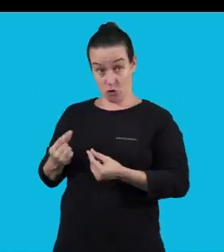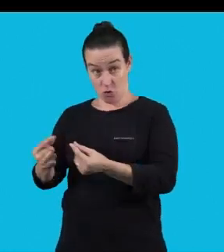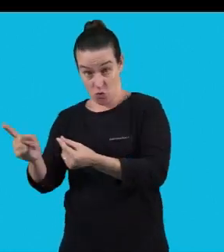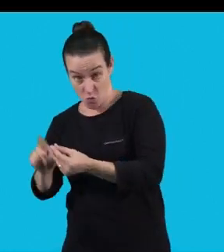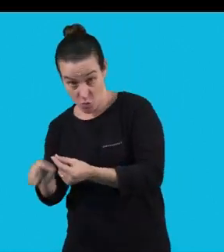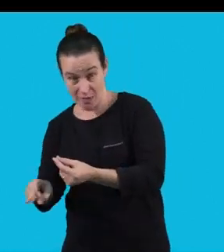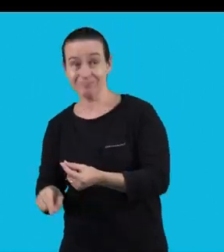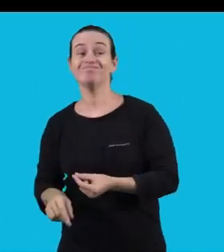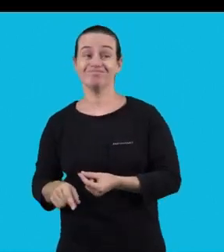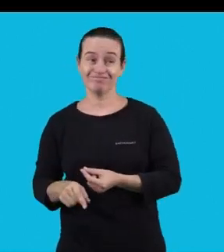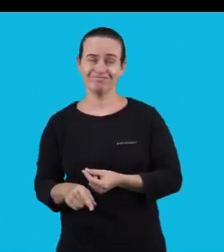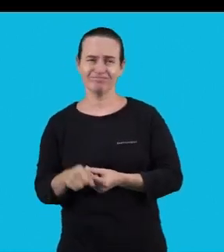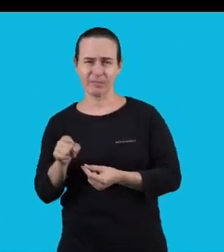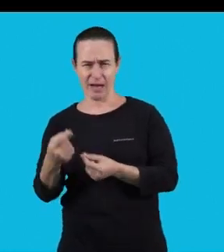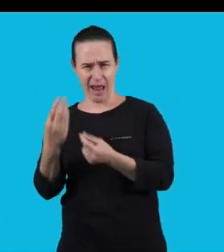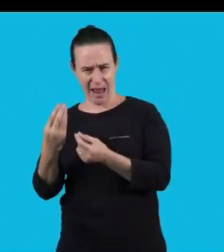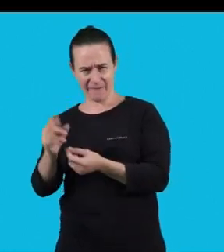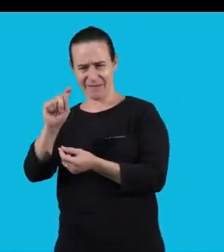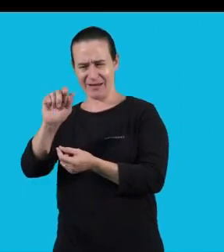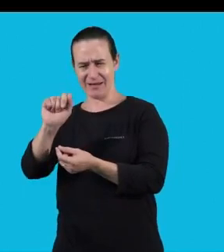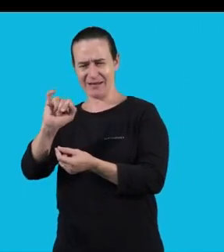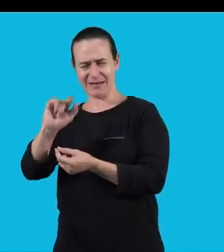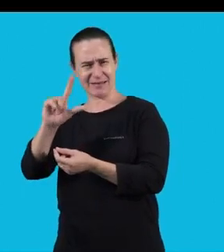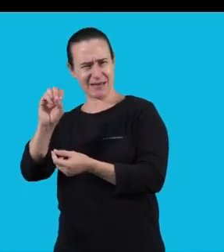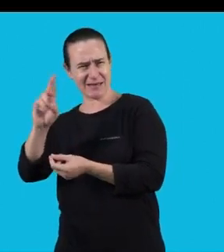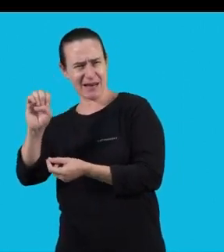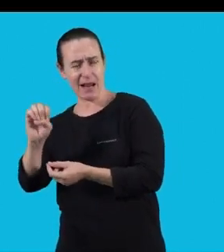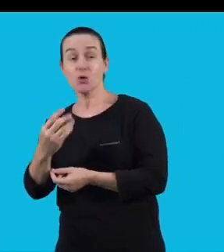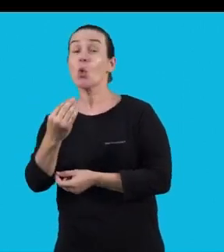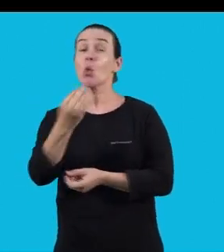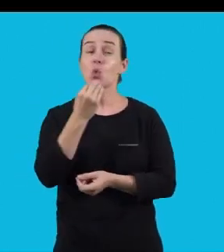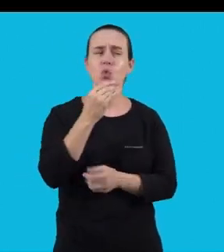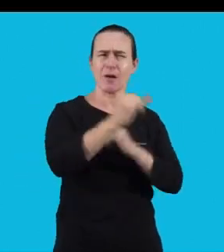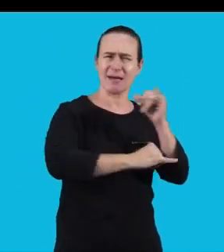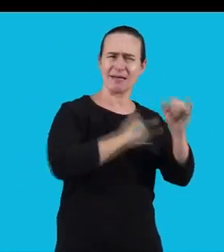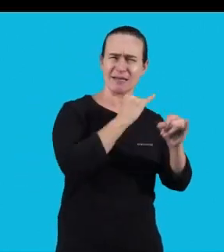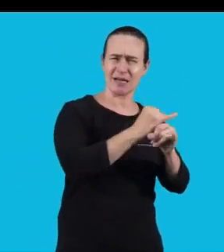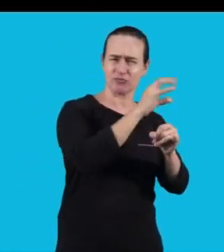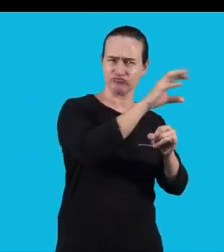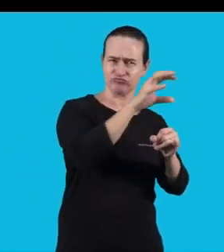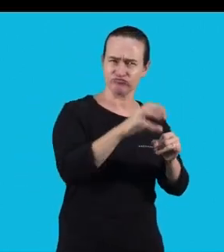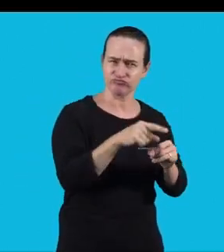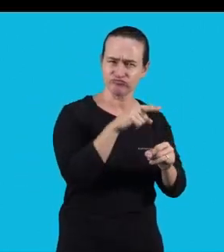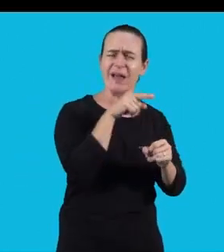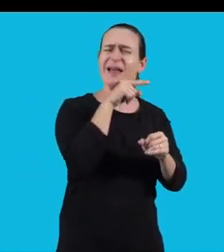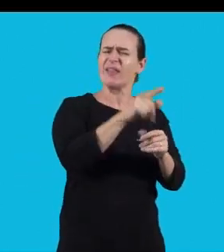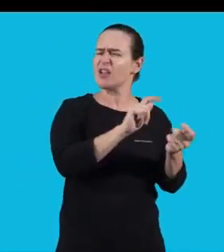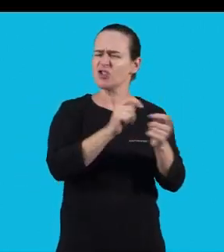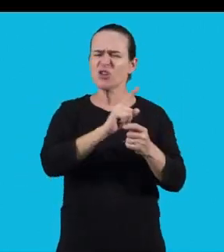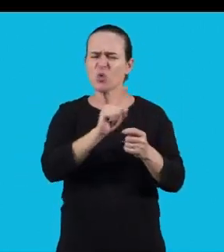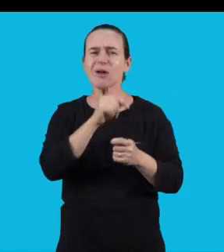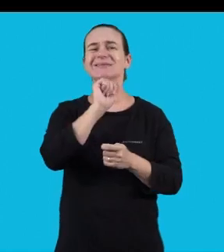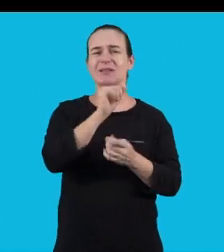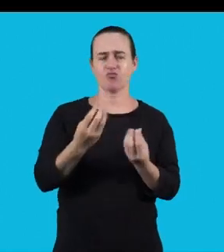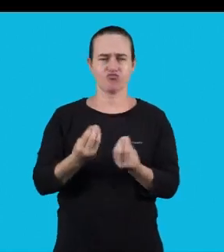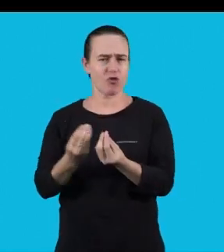ask who. Here we go, that is the subject. And then what have they tailored? Their products, that